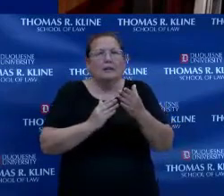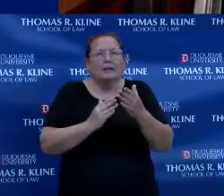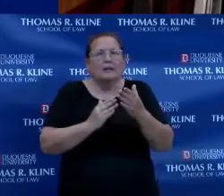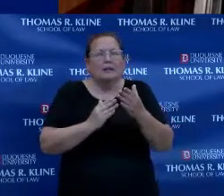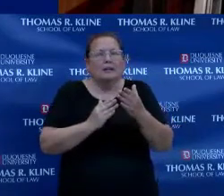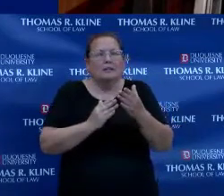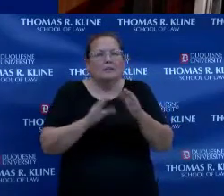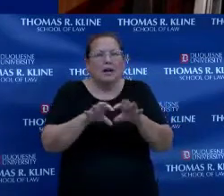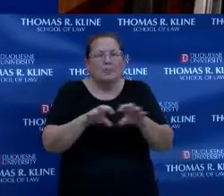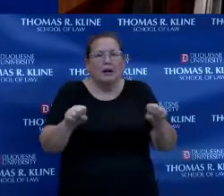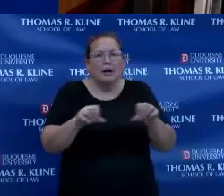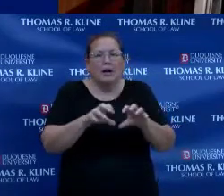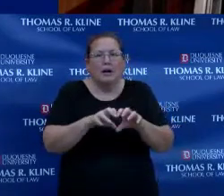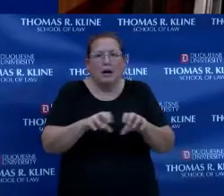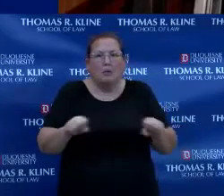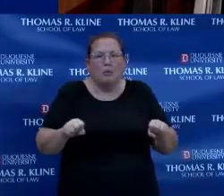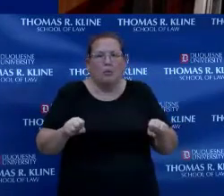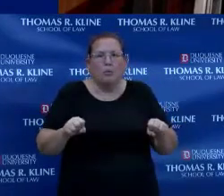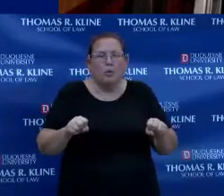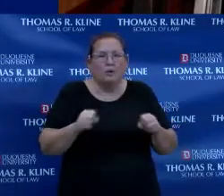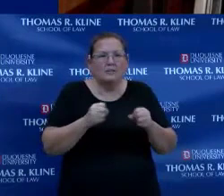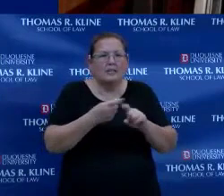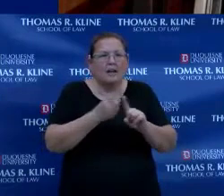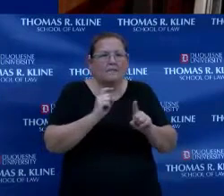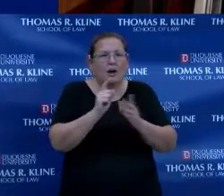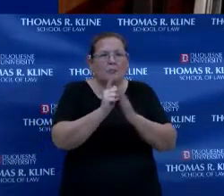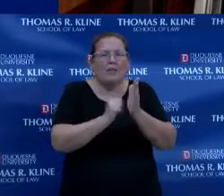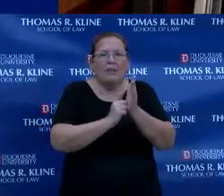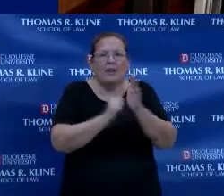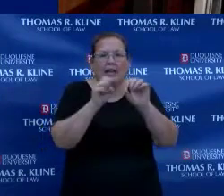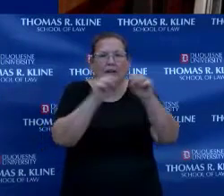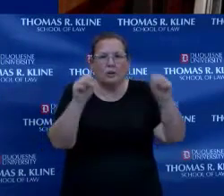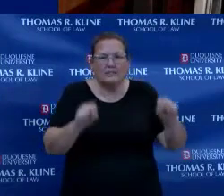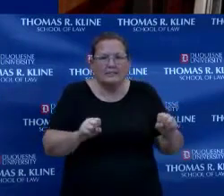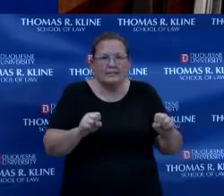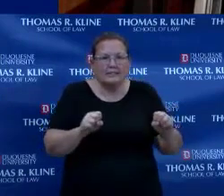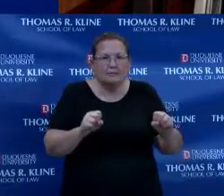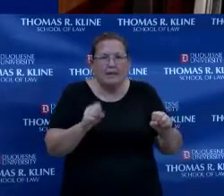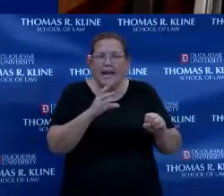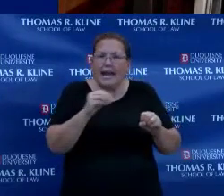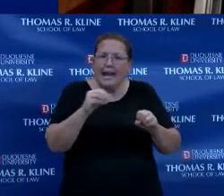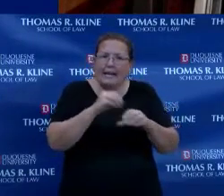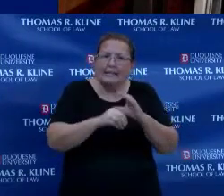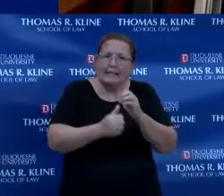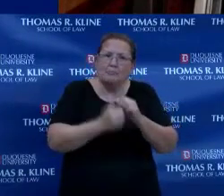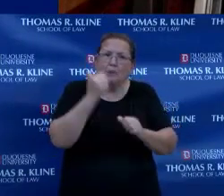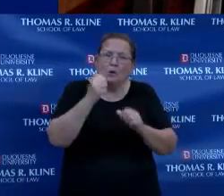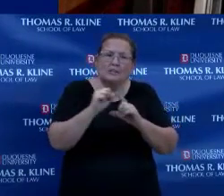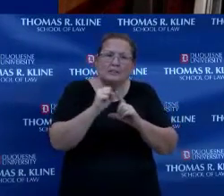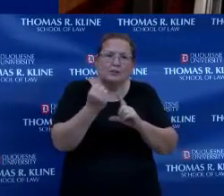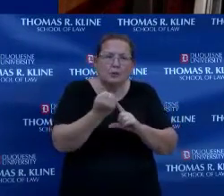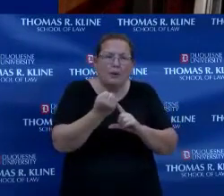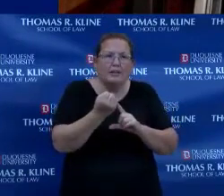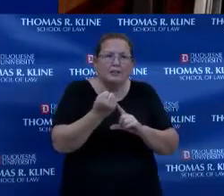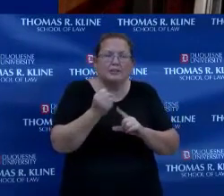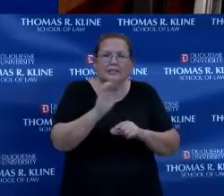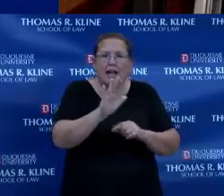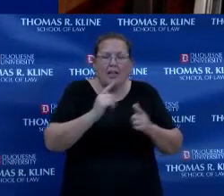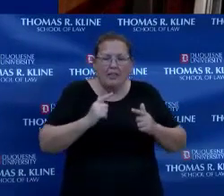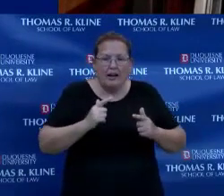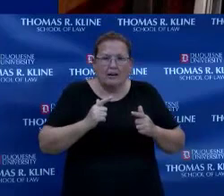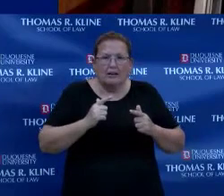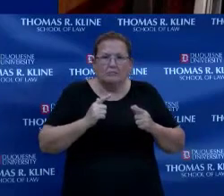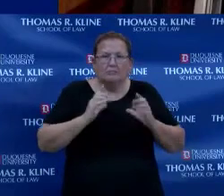the history of the American legal system, representing, in most cases, ordinary citizens and clients who